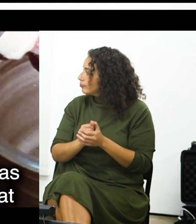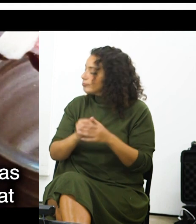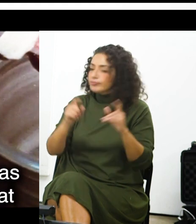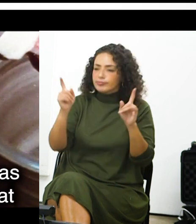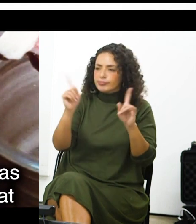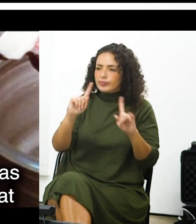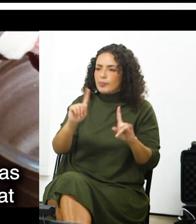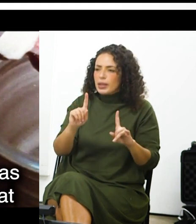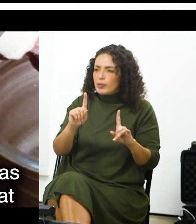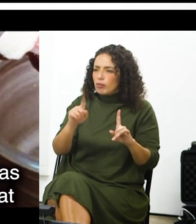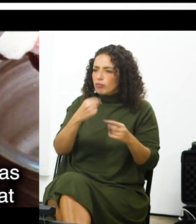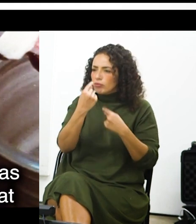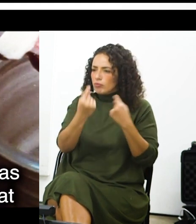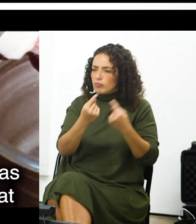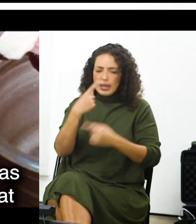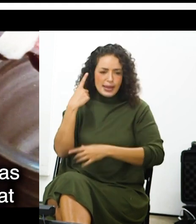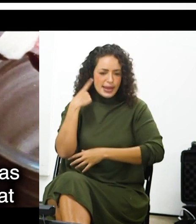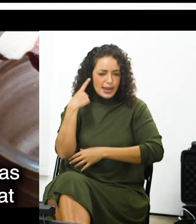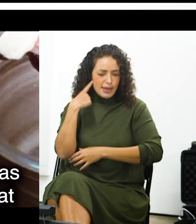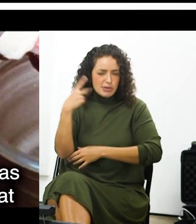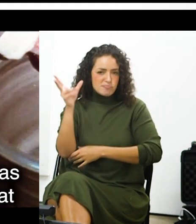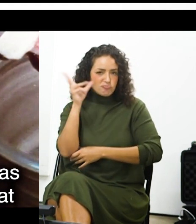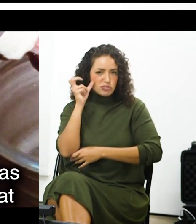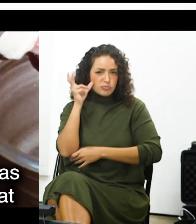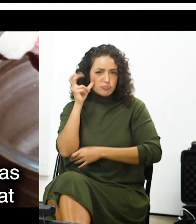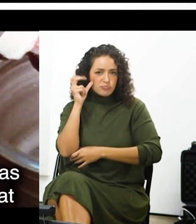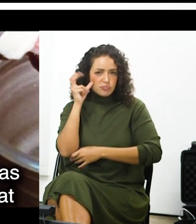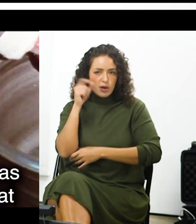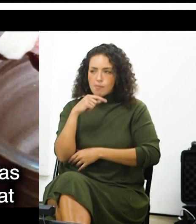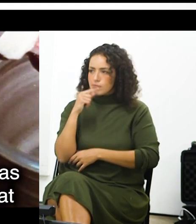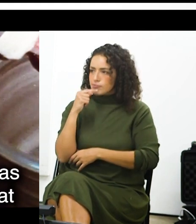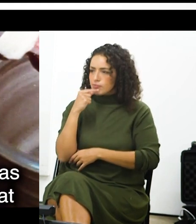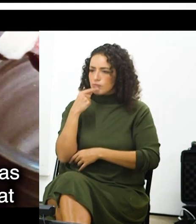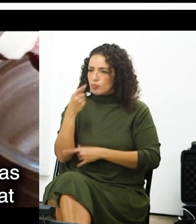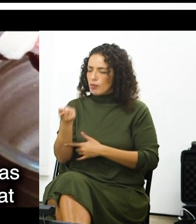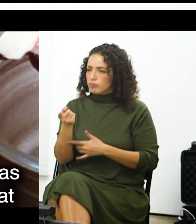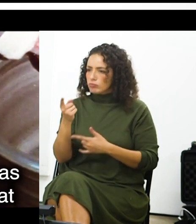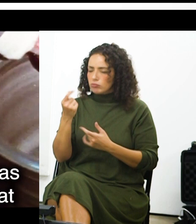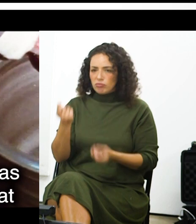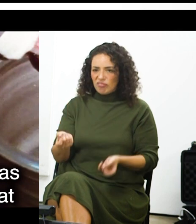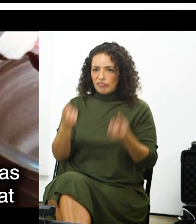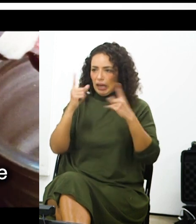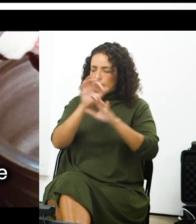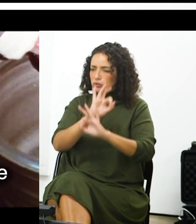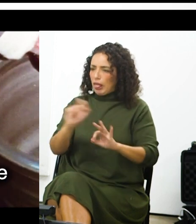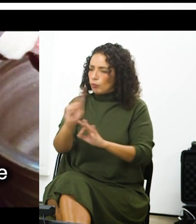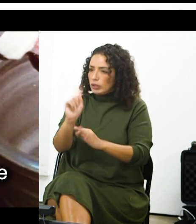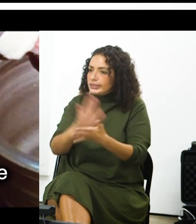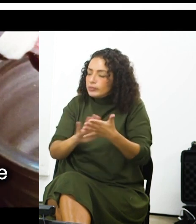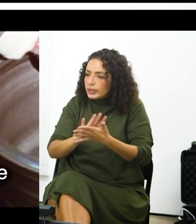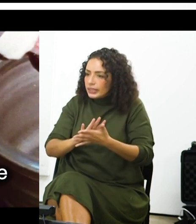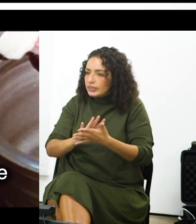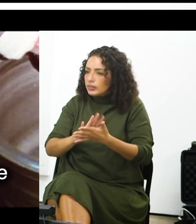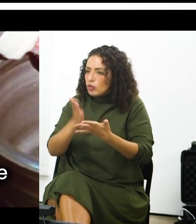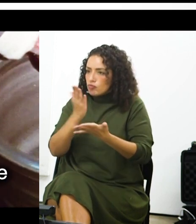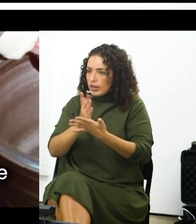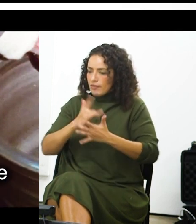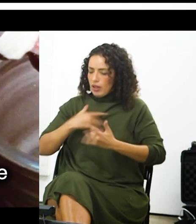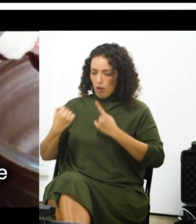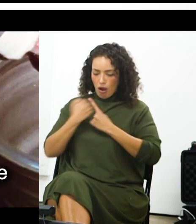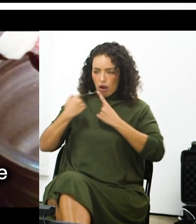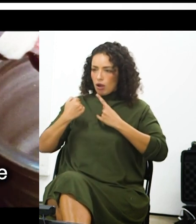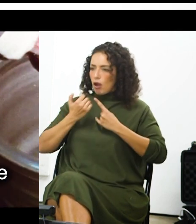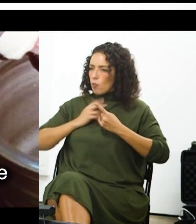what silent really means. So it was kind of like thought-provoking to some people that I wanted to explore with